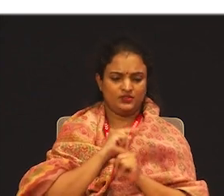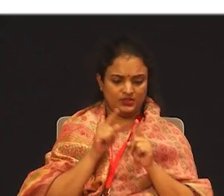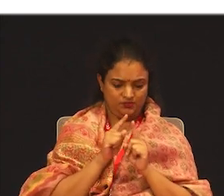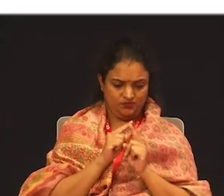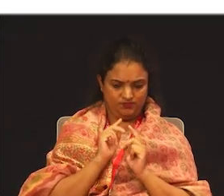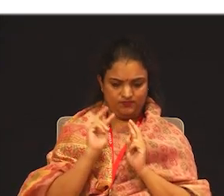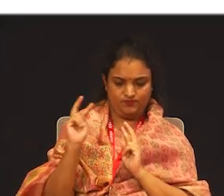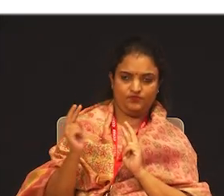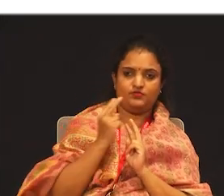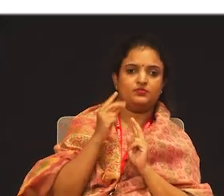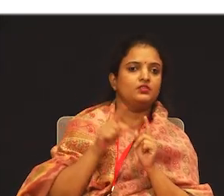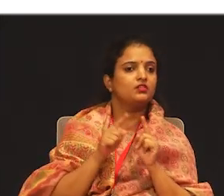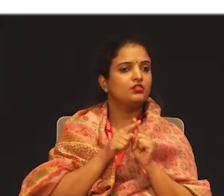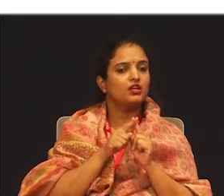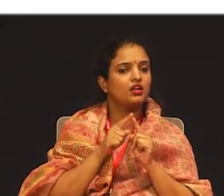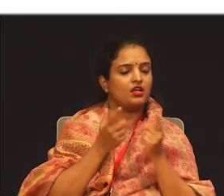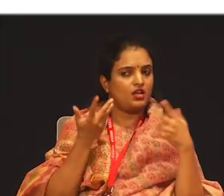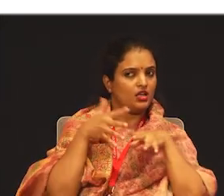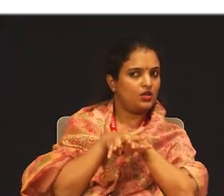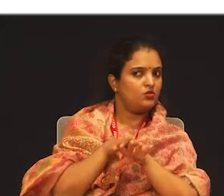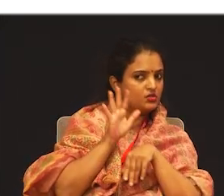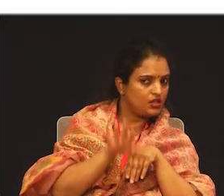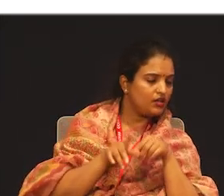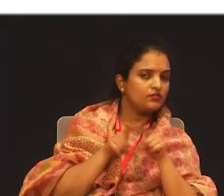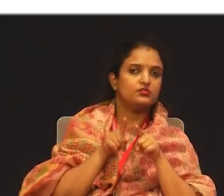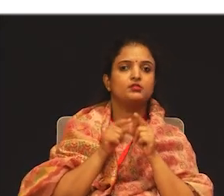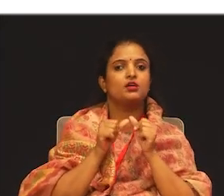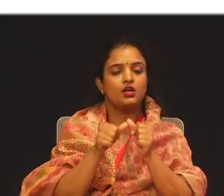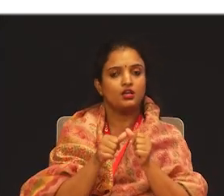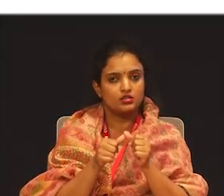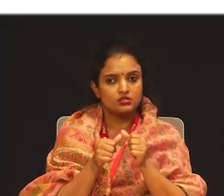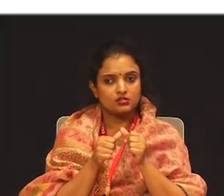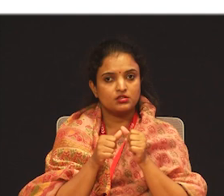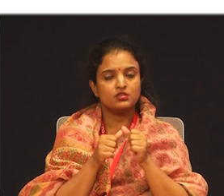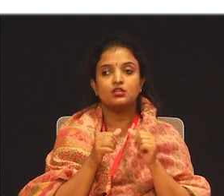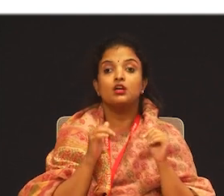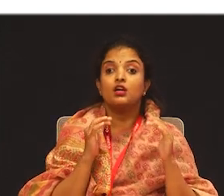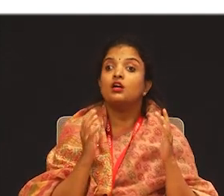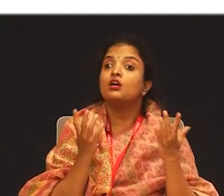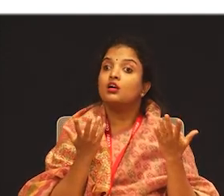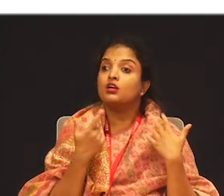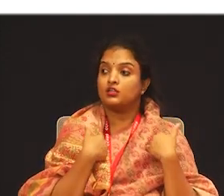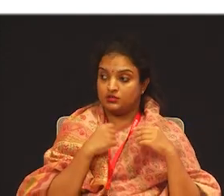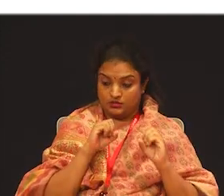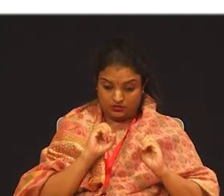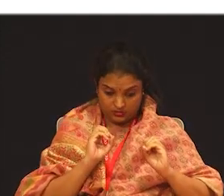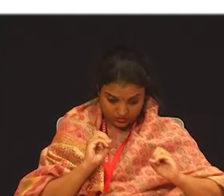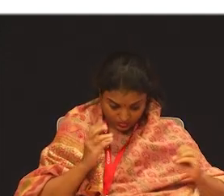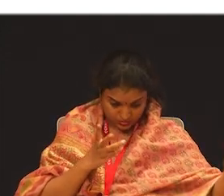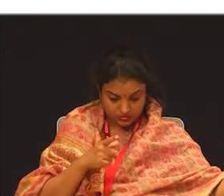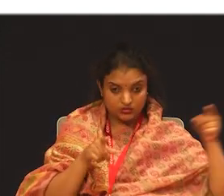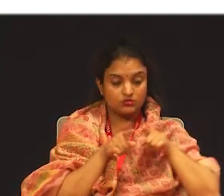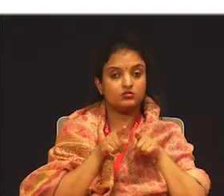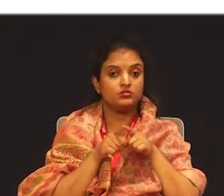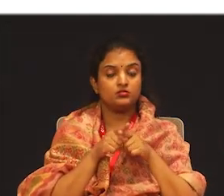our own conceptions of inclusion. And when we start thinking and reflecting